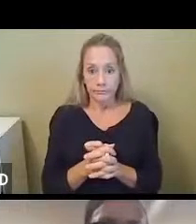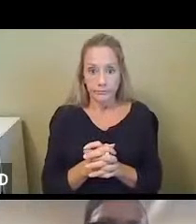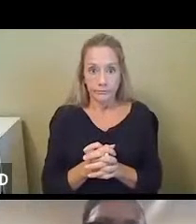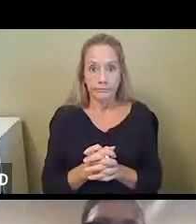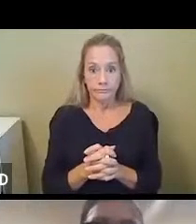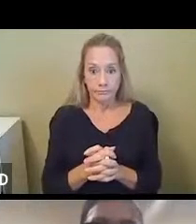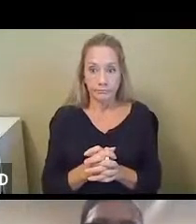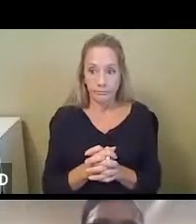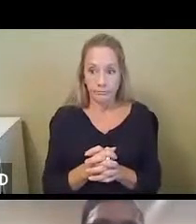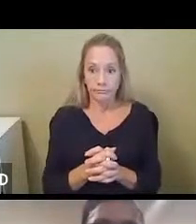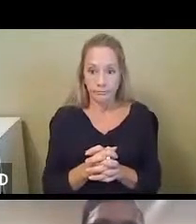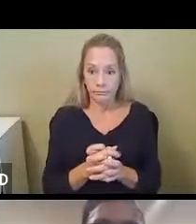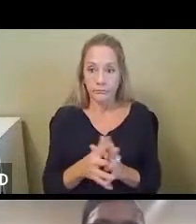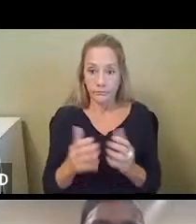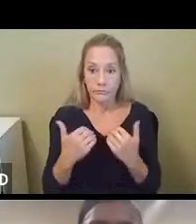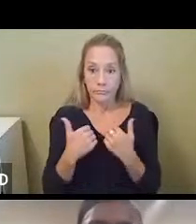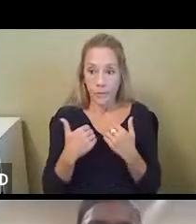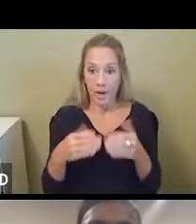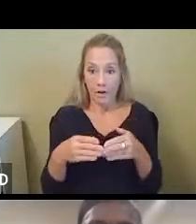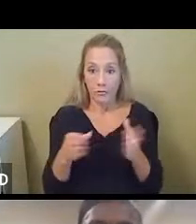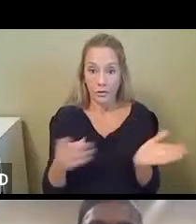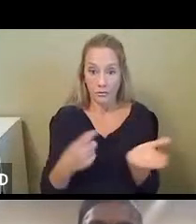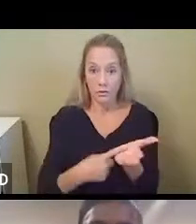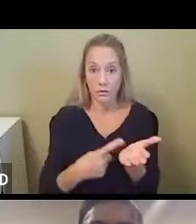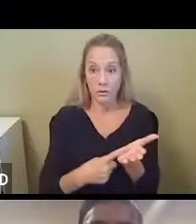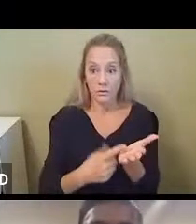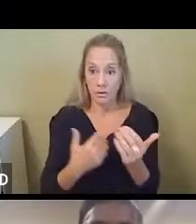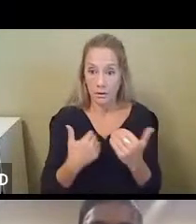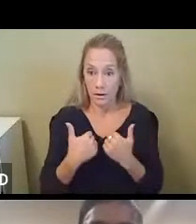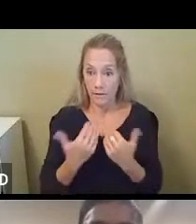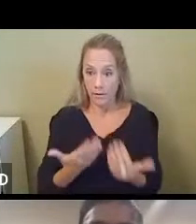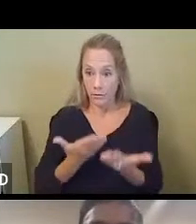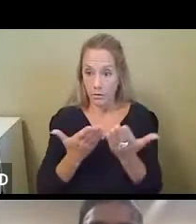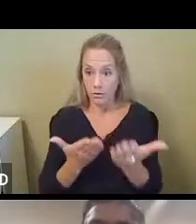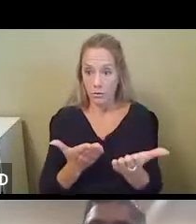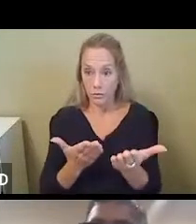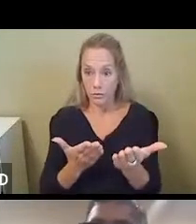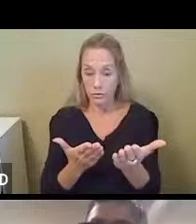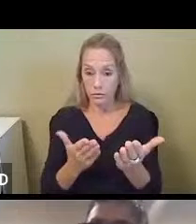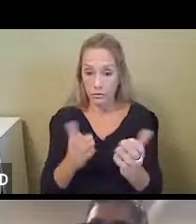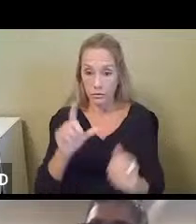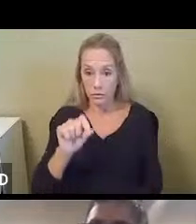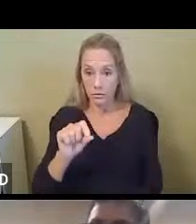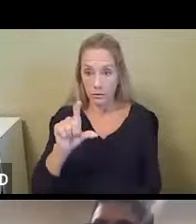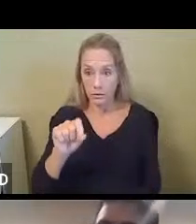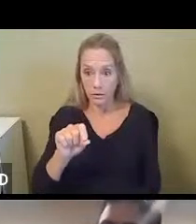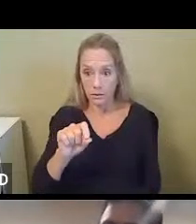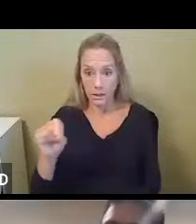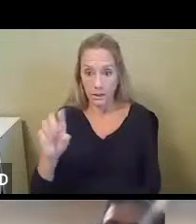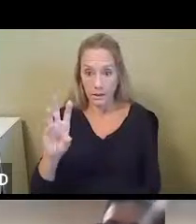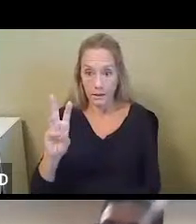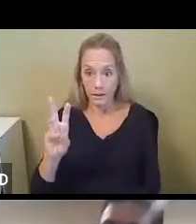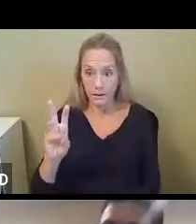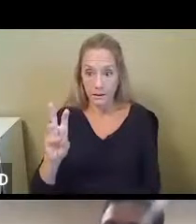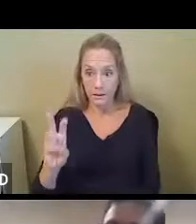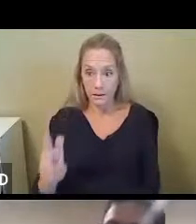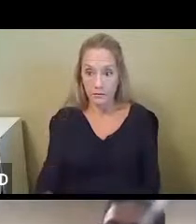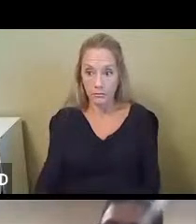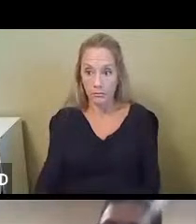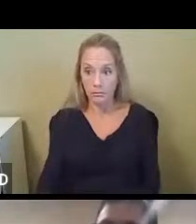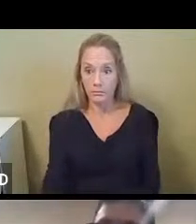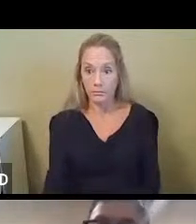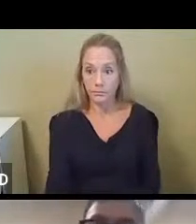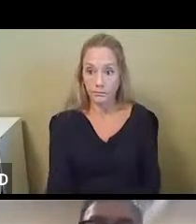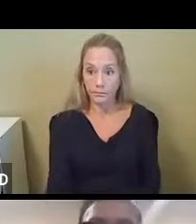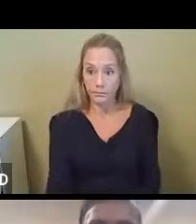So we've had general discussion. Is there a motion regarding 2020-6 and a second? I'll